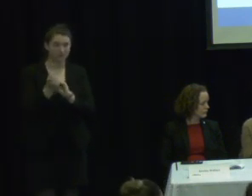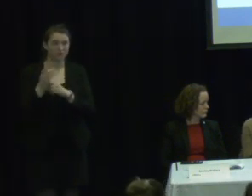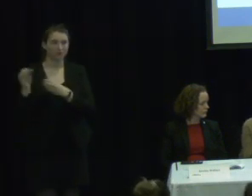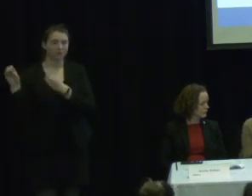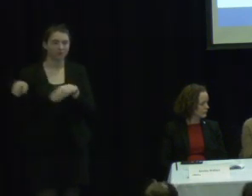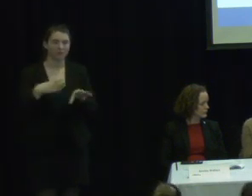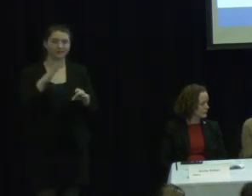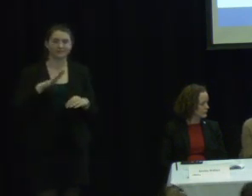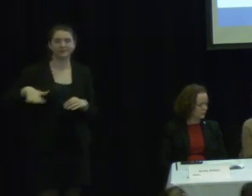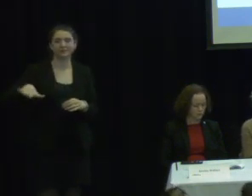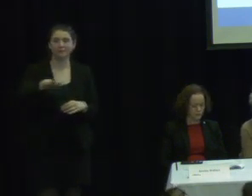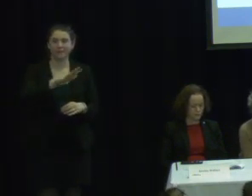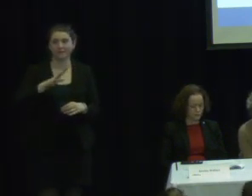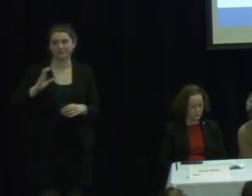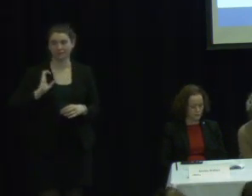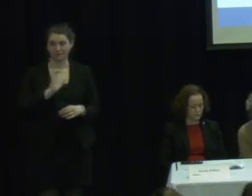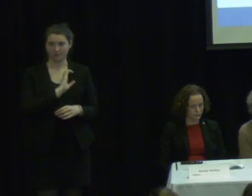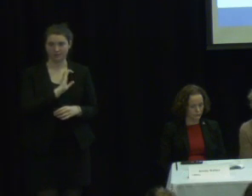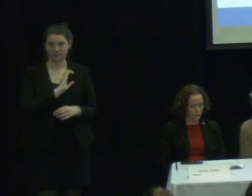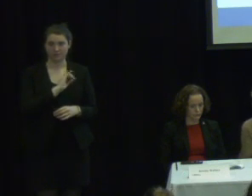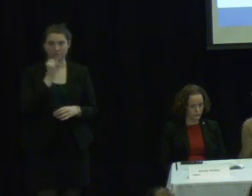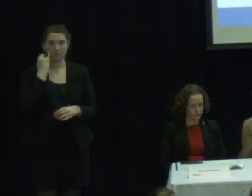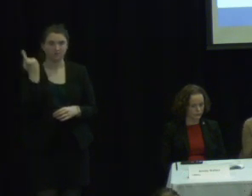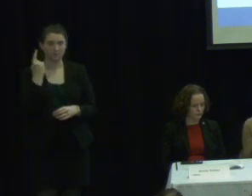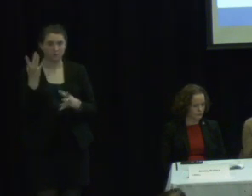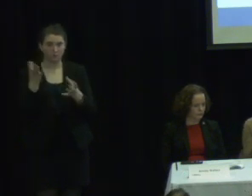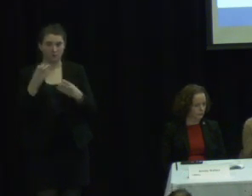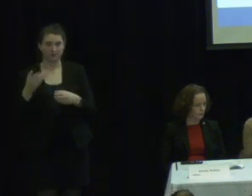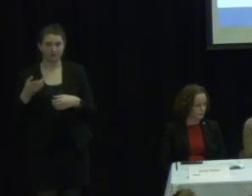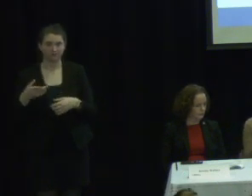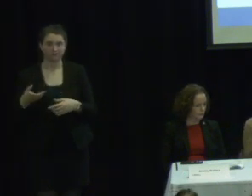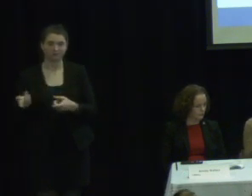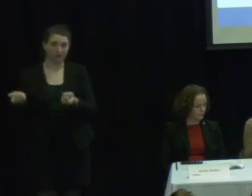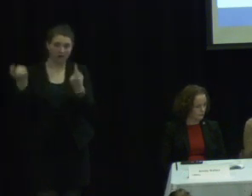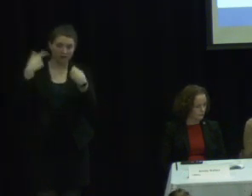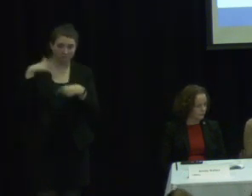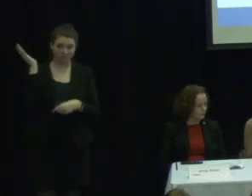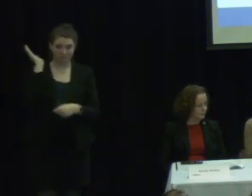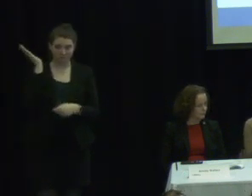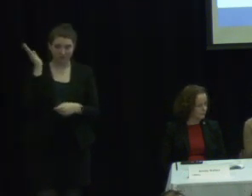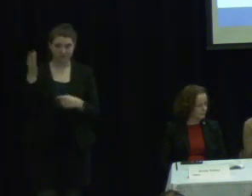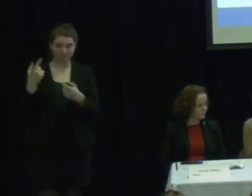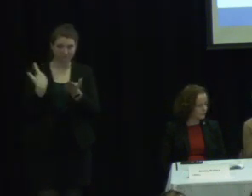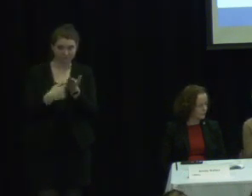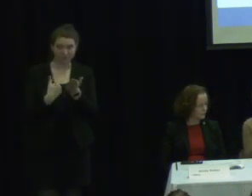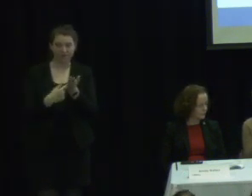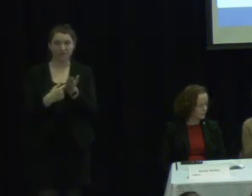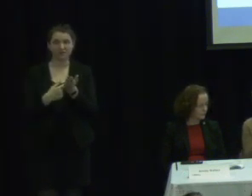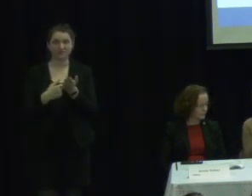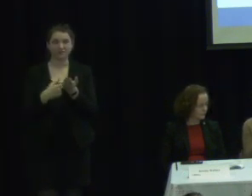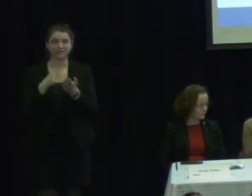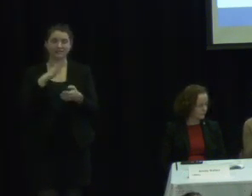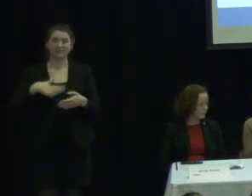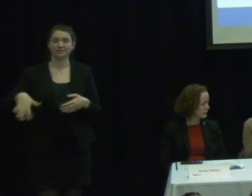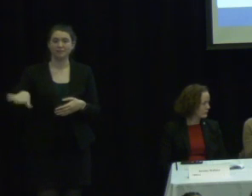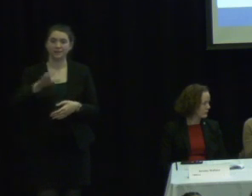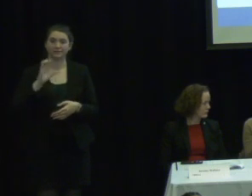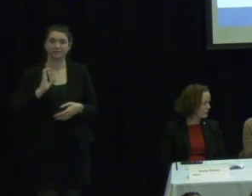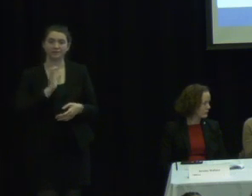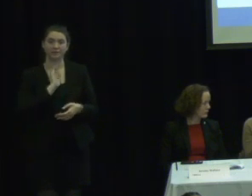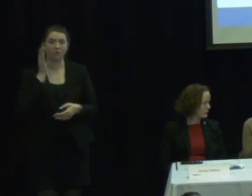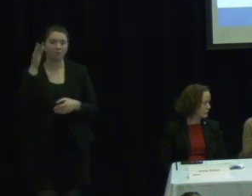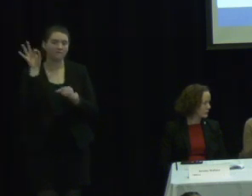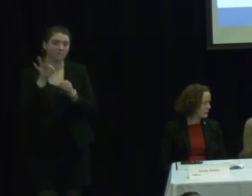address the space committee in favor of either position would be welcome, and the space committee is a deliberative body that